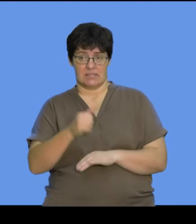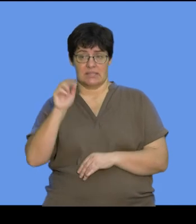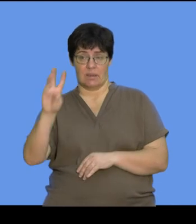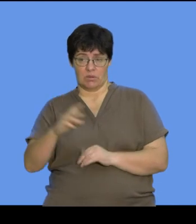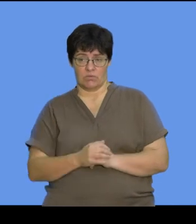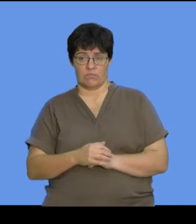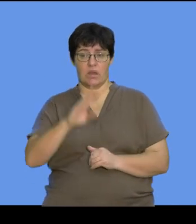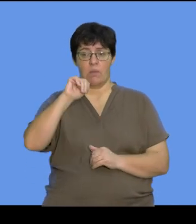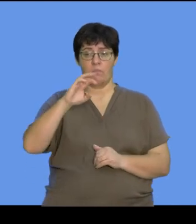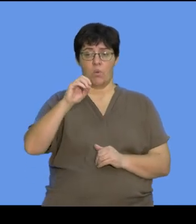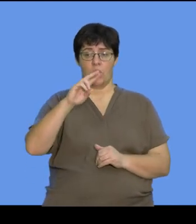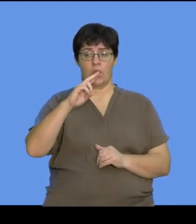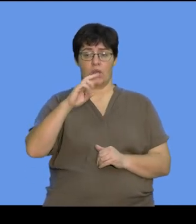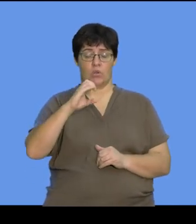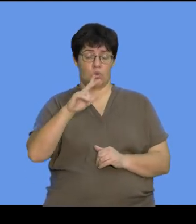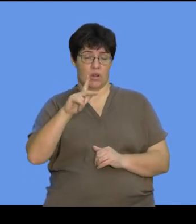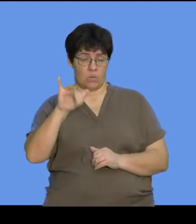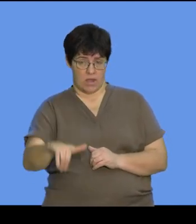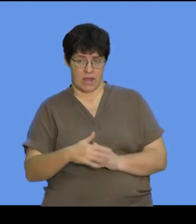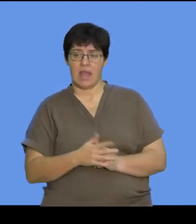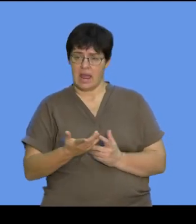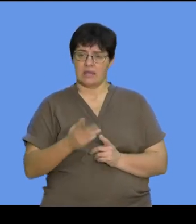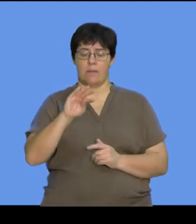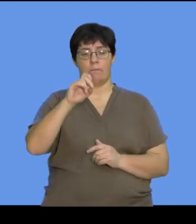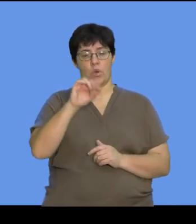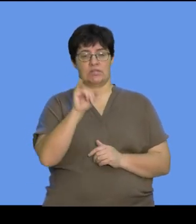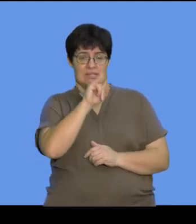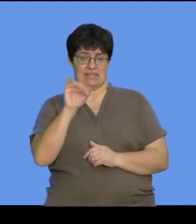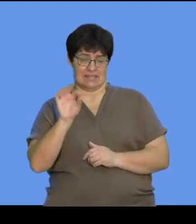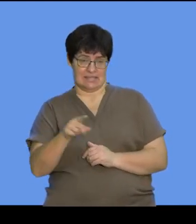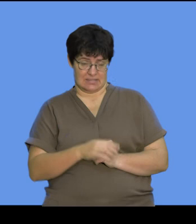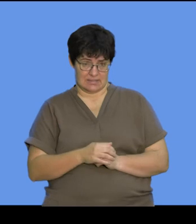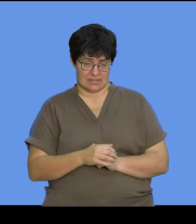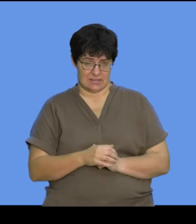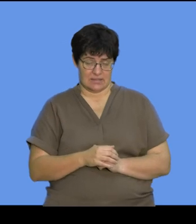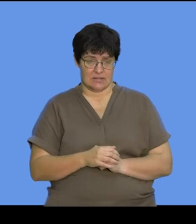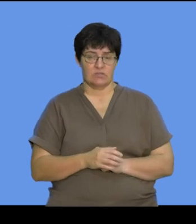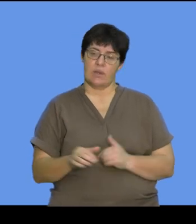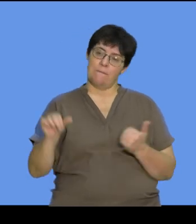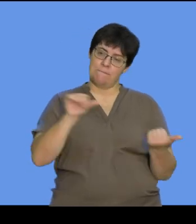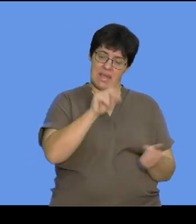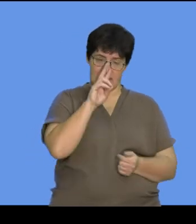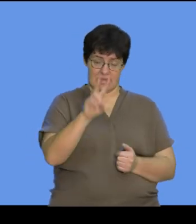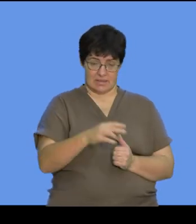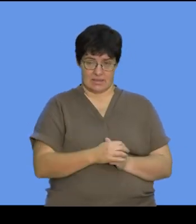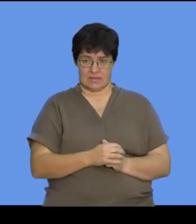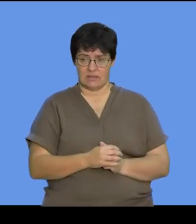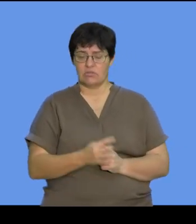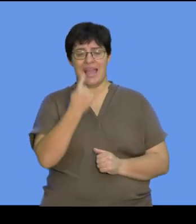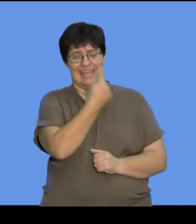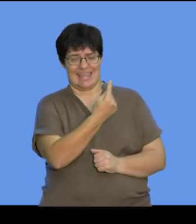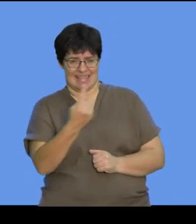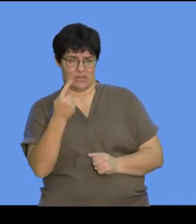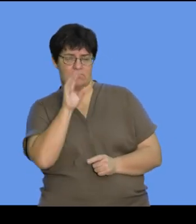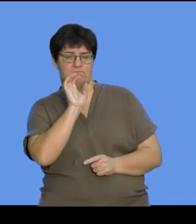the molecule Y, and the bond Z. So a few things that we've read together. We're going to go back to this image and we're